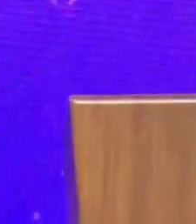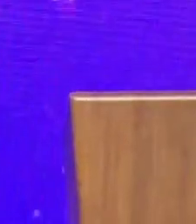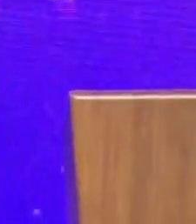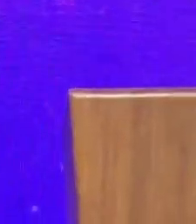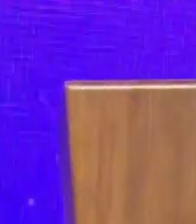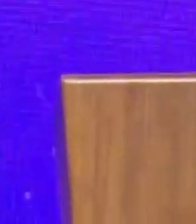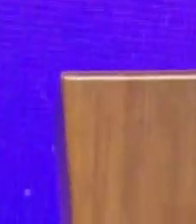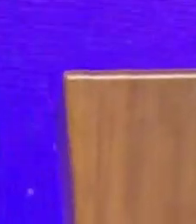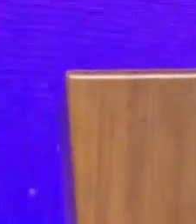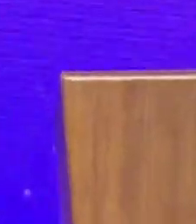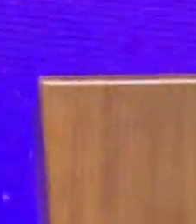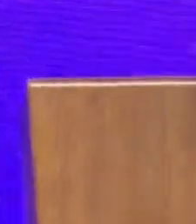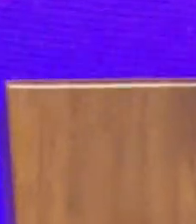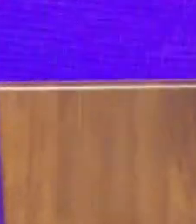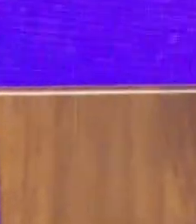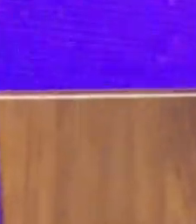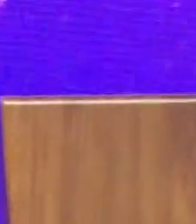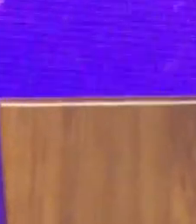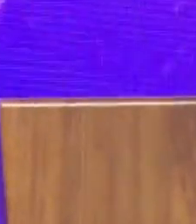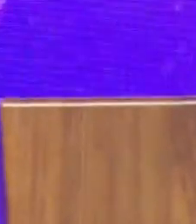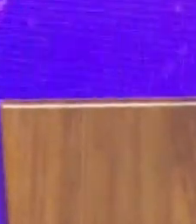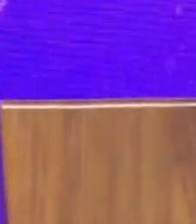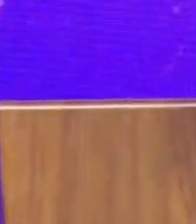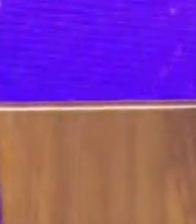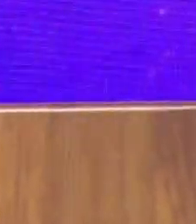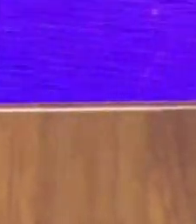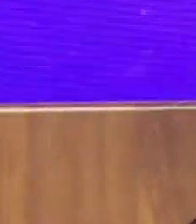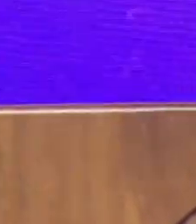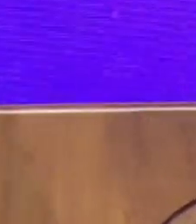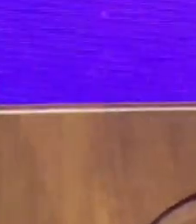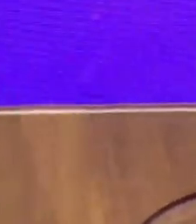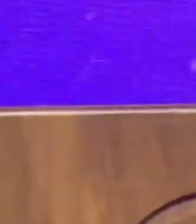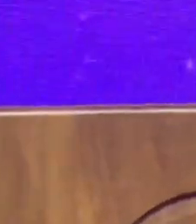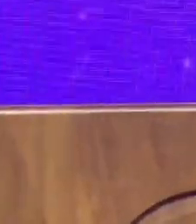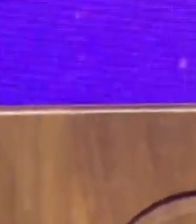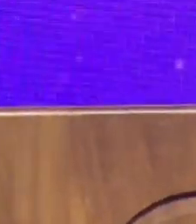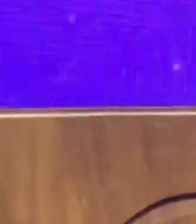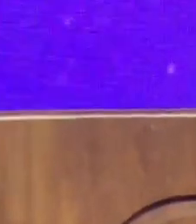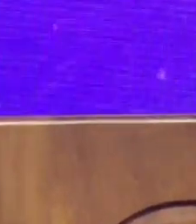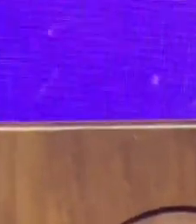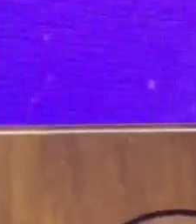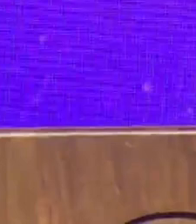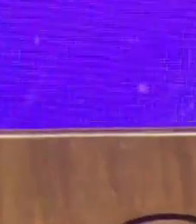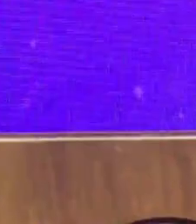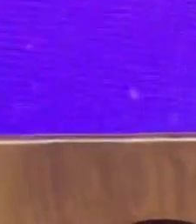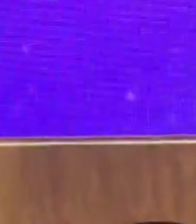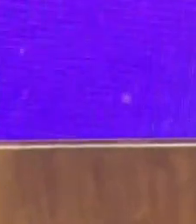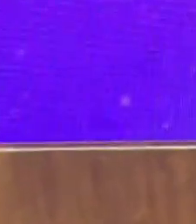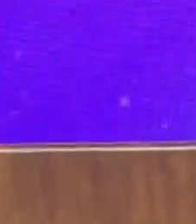your rising has come. Oh,